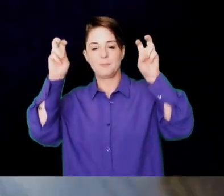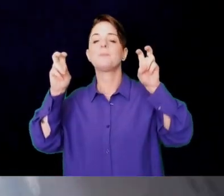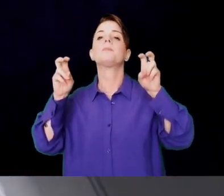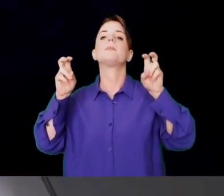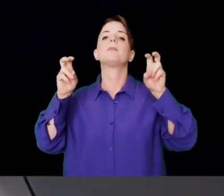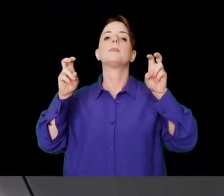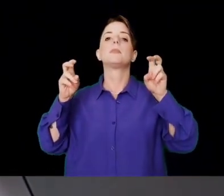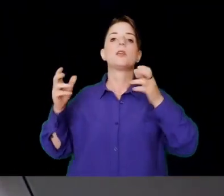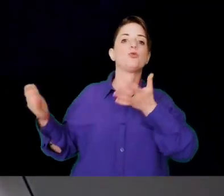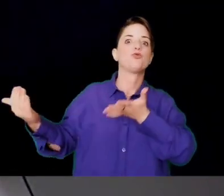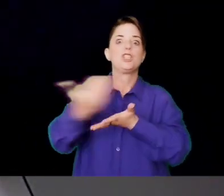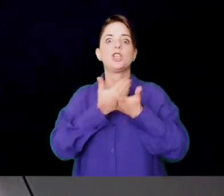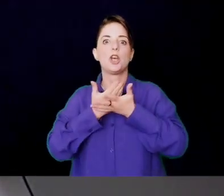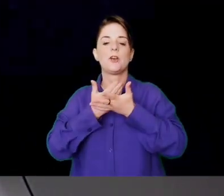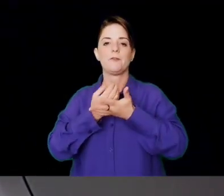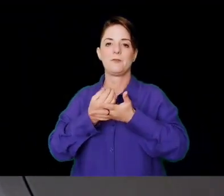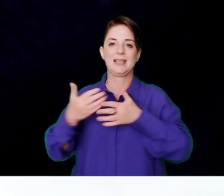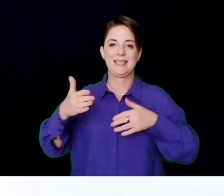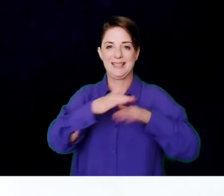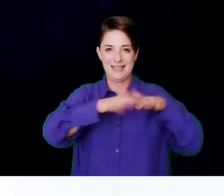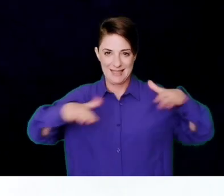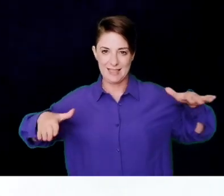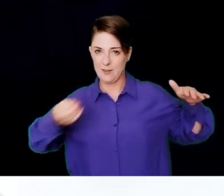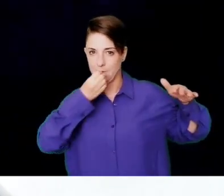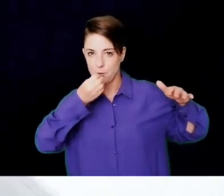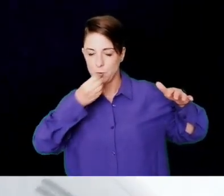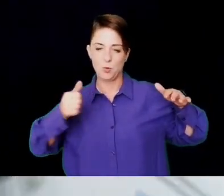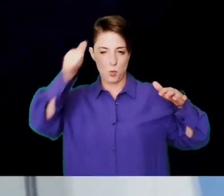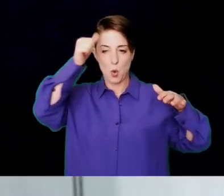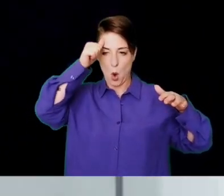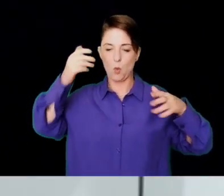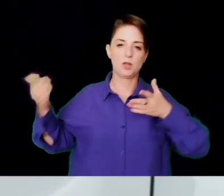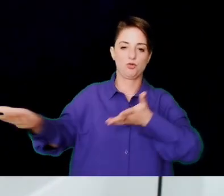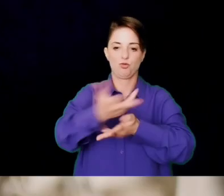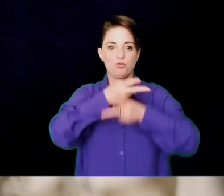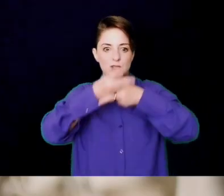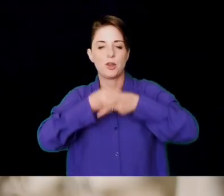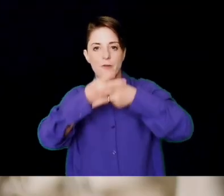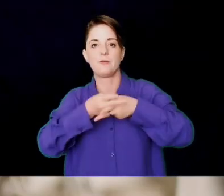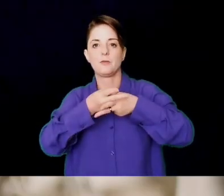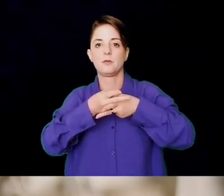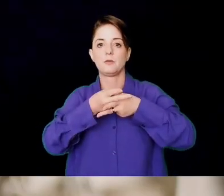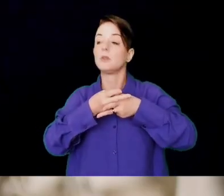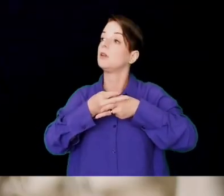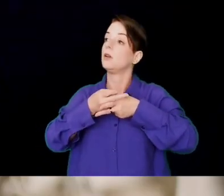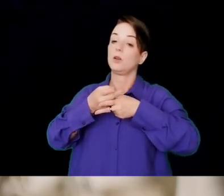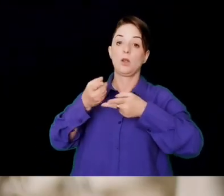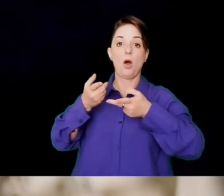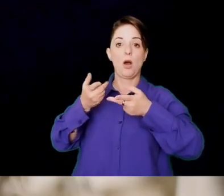Reserve Seafood, reflecting that it's come from the Lyme Bay Fishery and Conservation Reserve. Because it's caught in